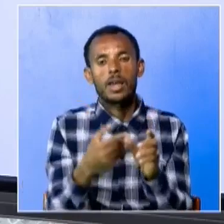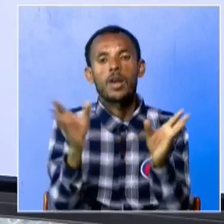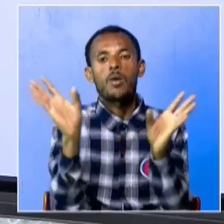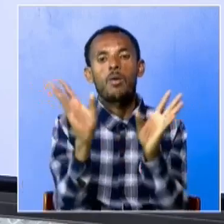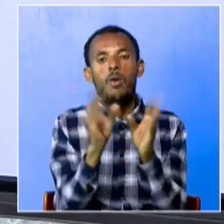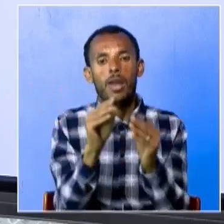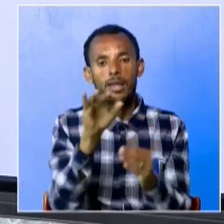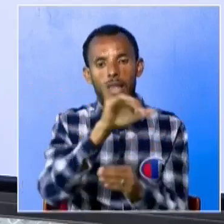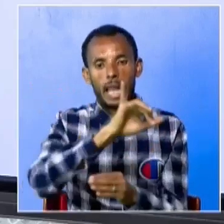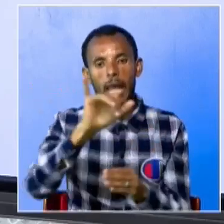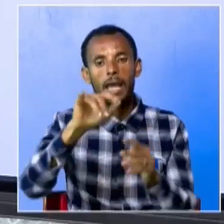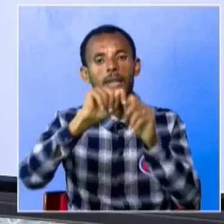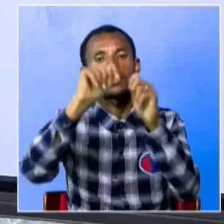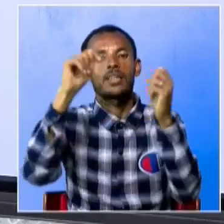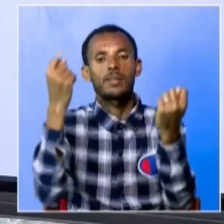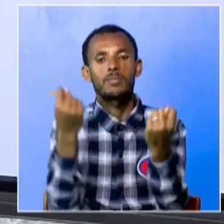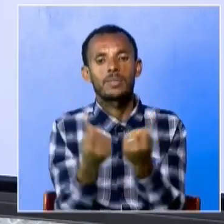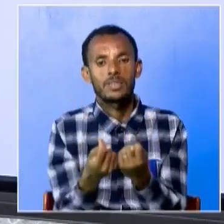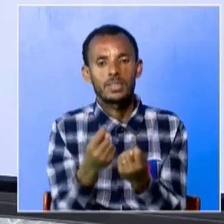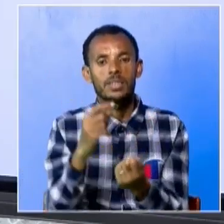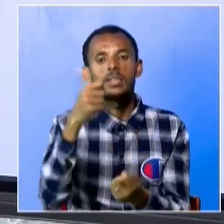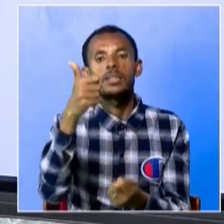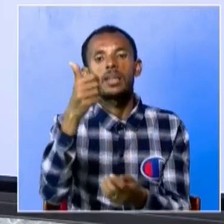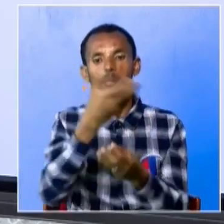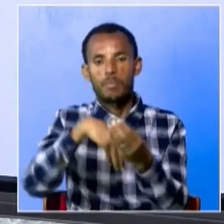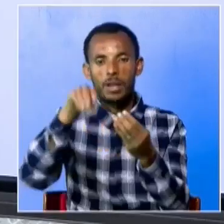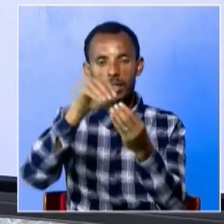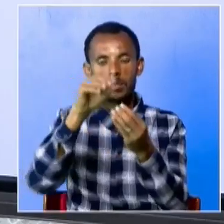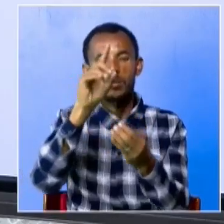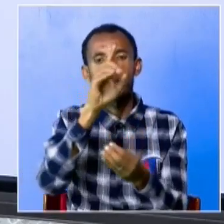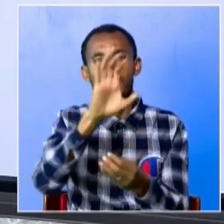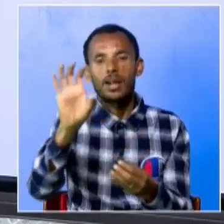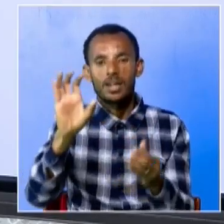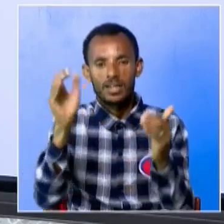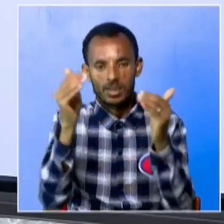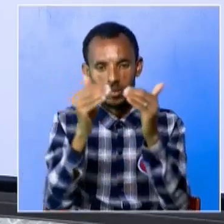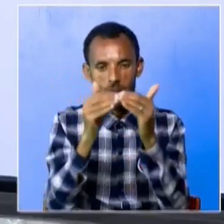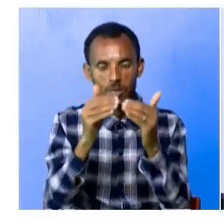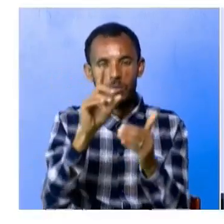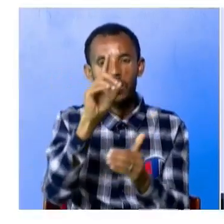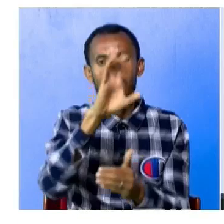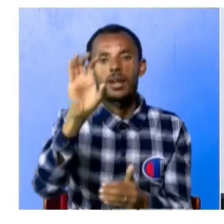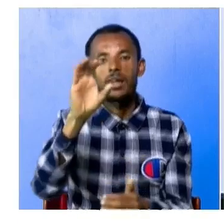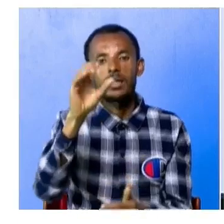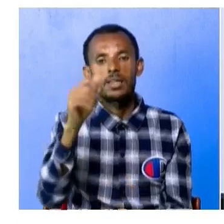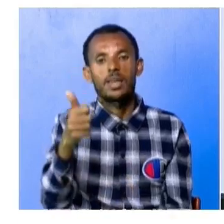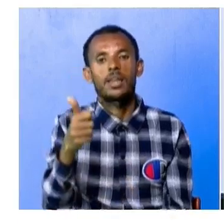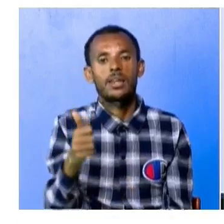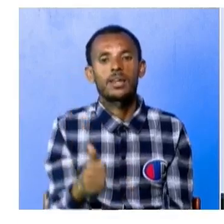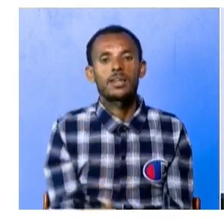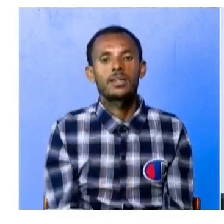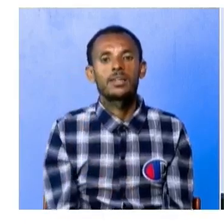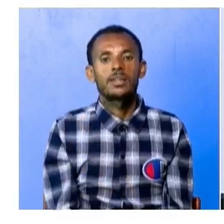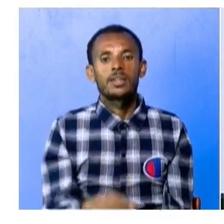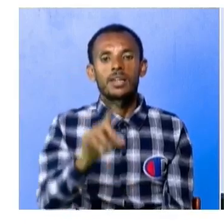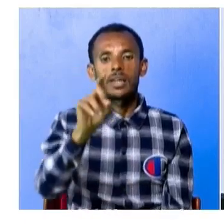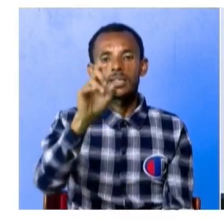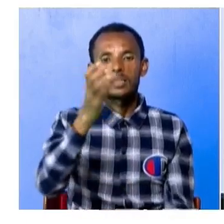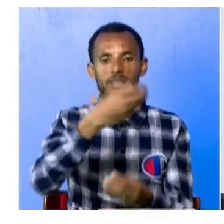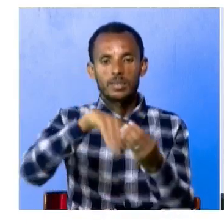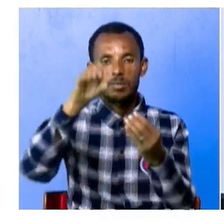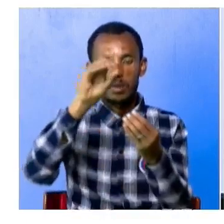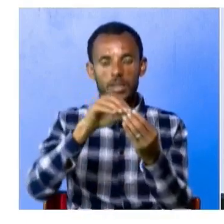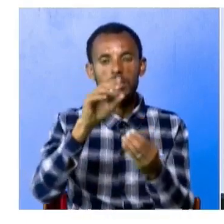like terms. 10 plus 100 is 110, so x plus